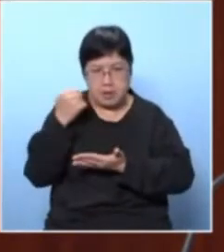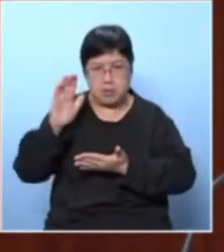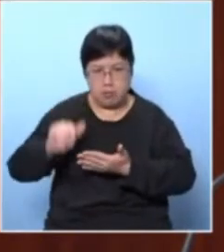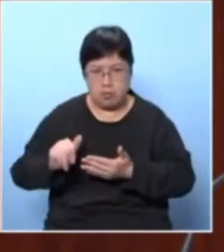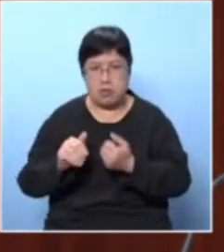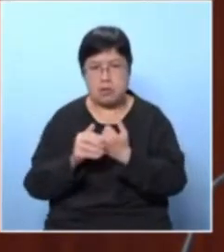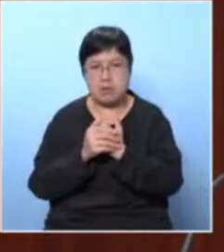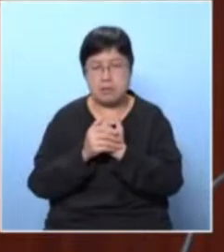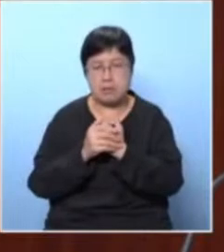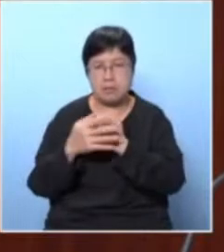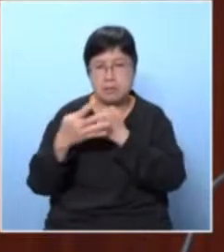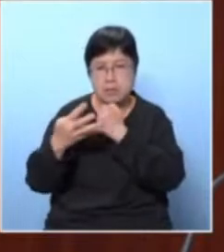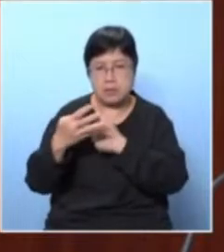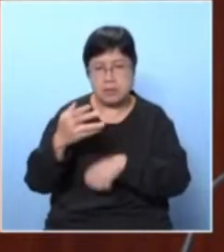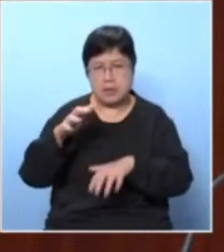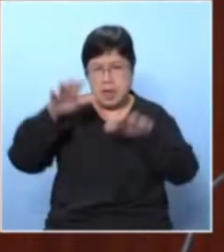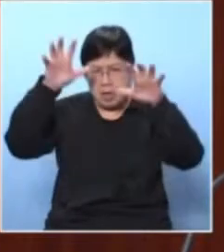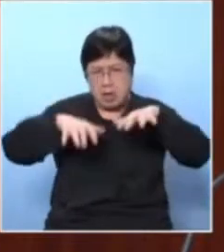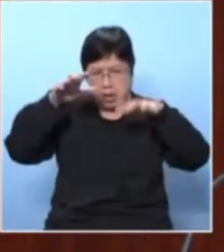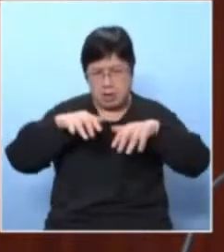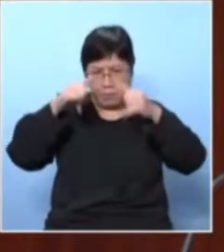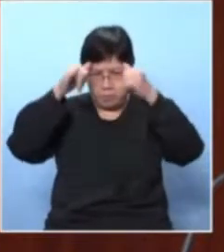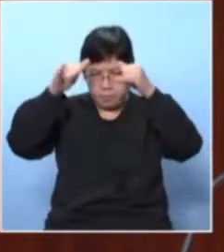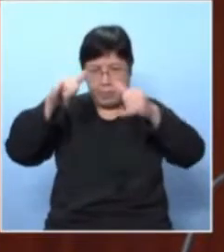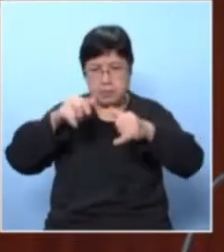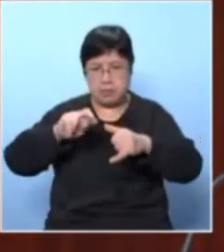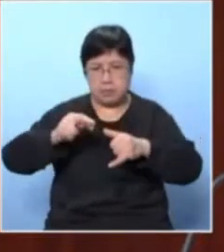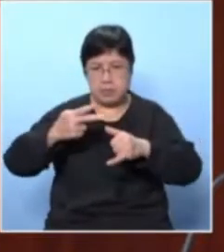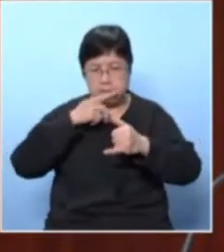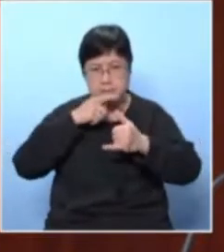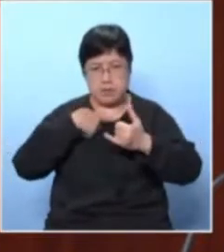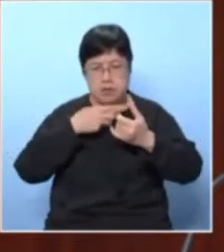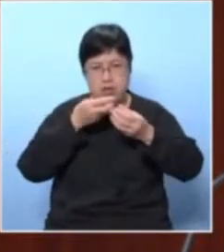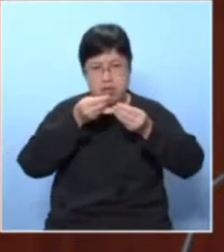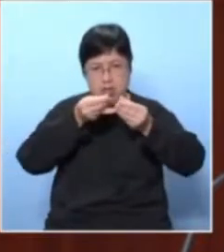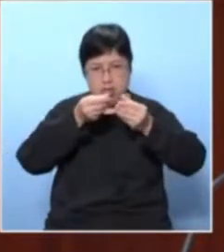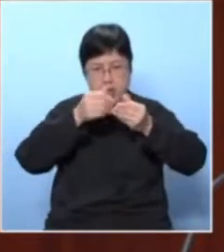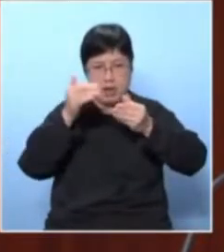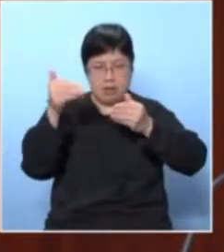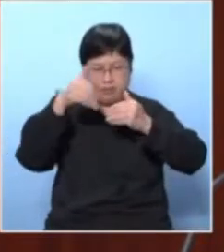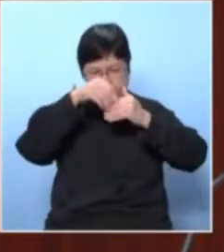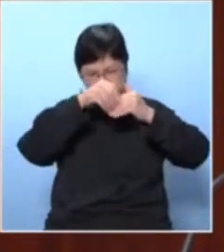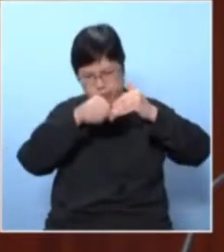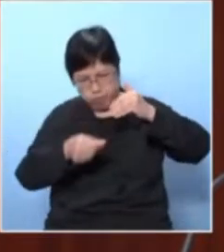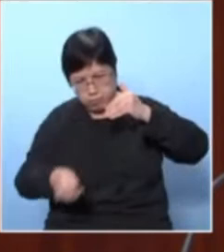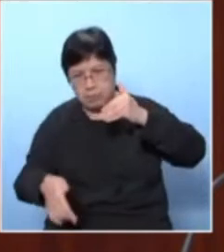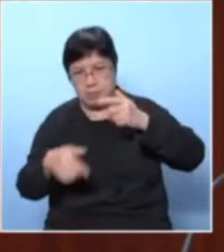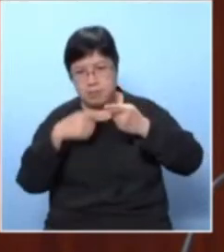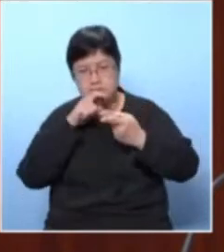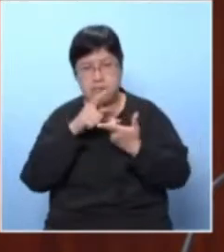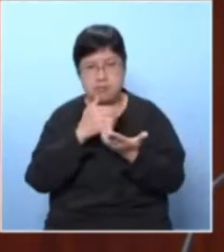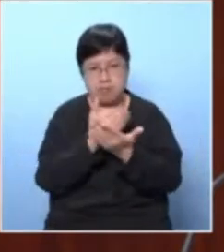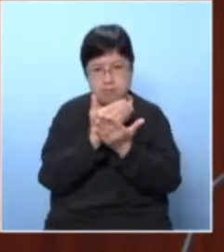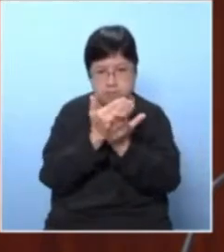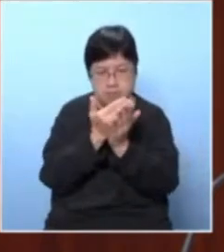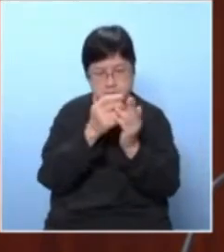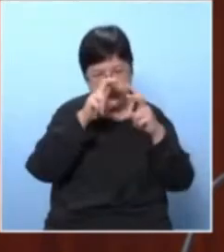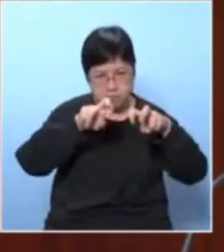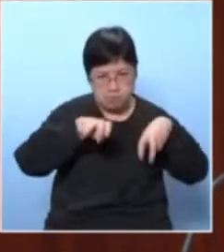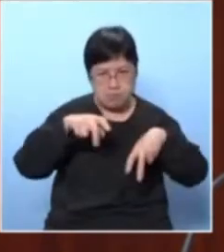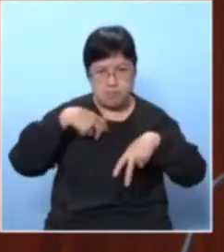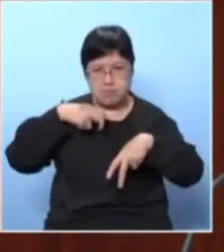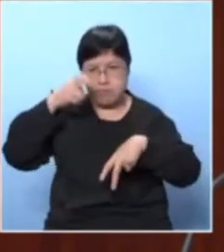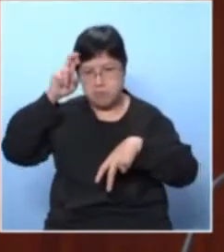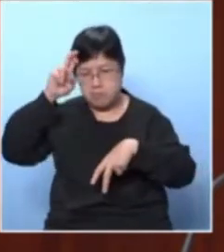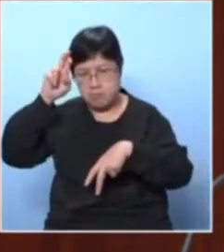etc. 3. Conducting systematic investigations and studies on major landslide incidents triggered by extreme